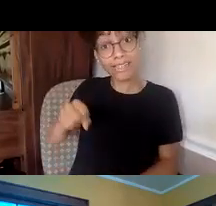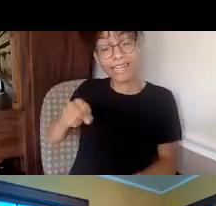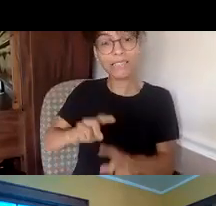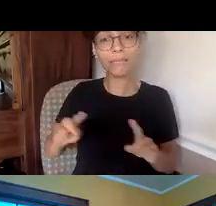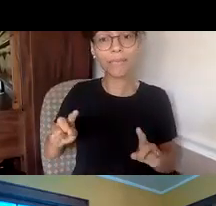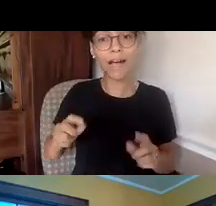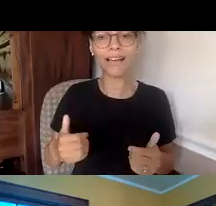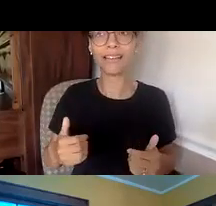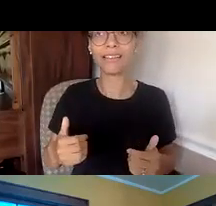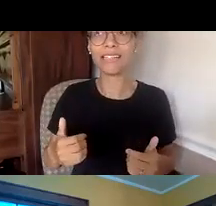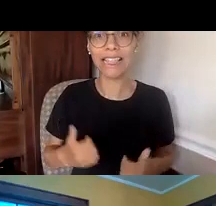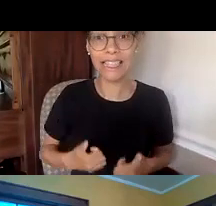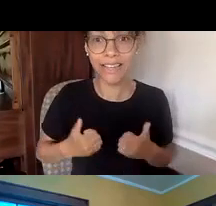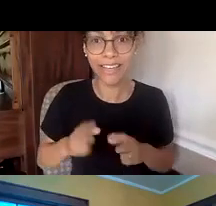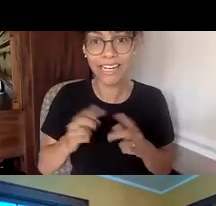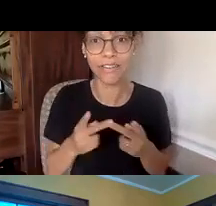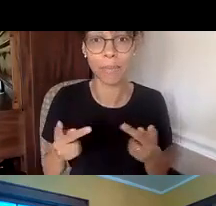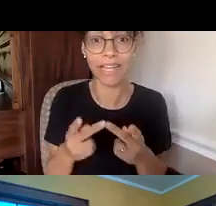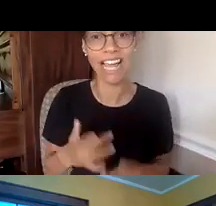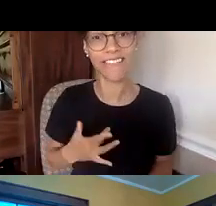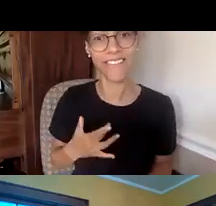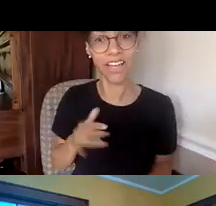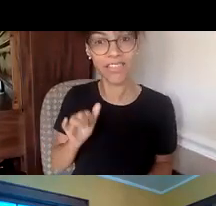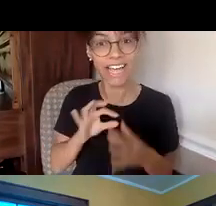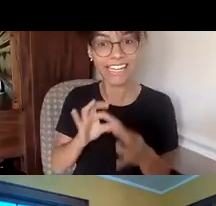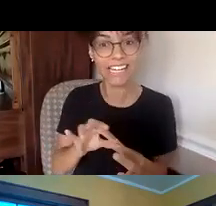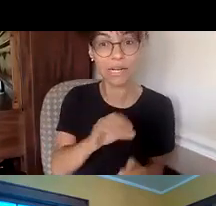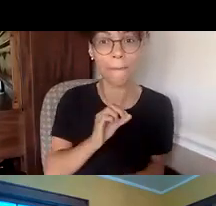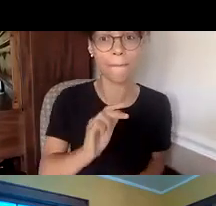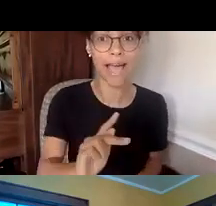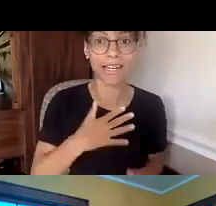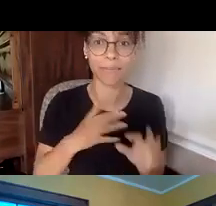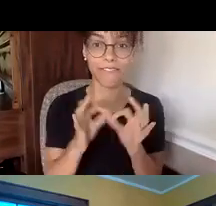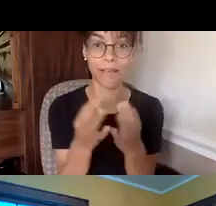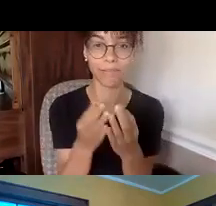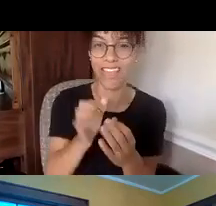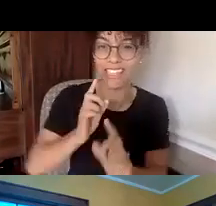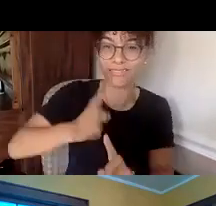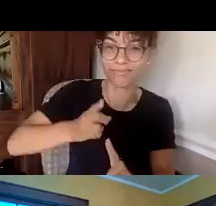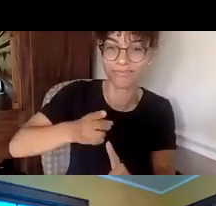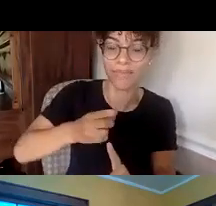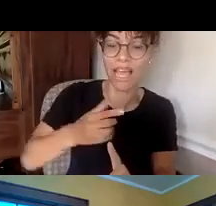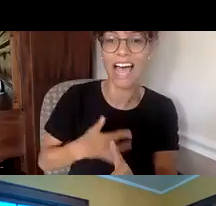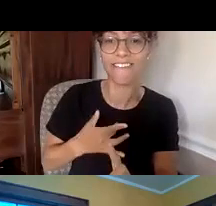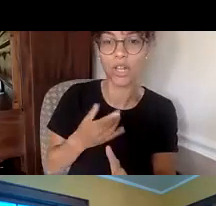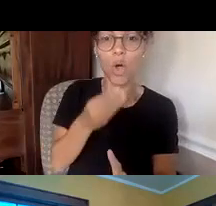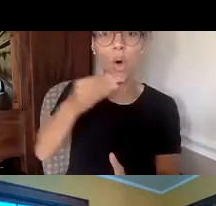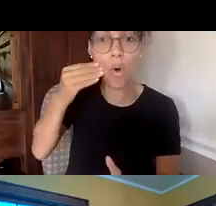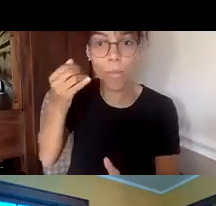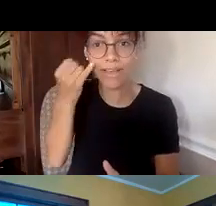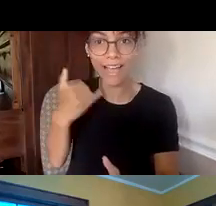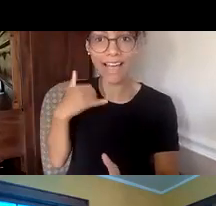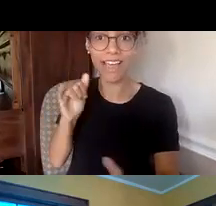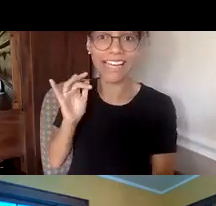a different place, I still feel that connection back to my family, and I feel always at home with